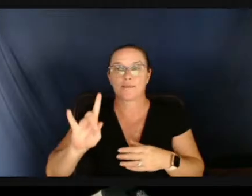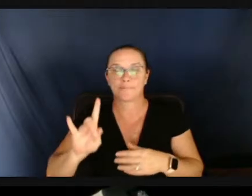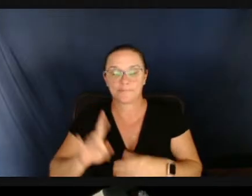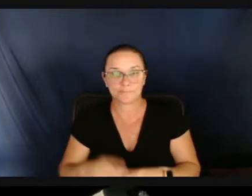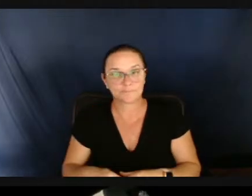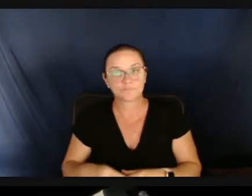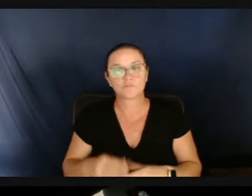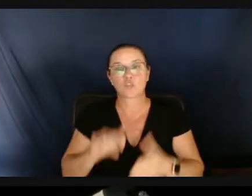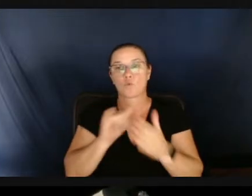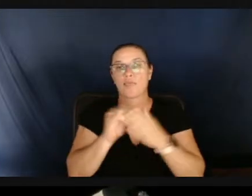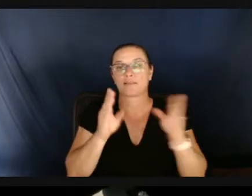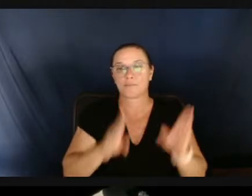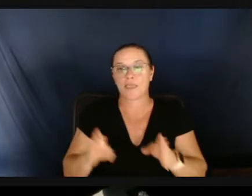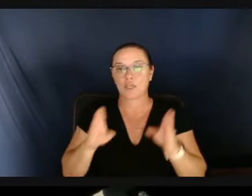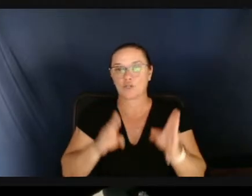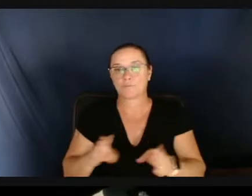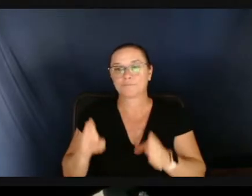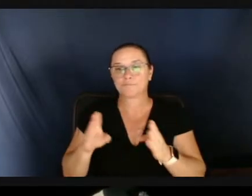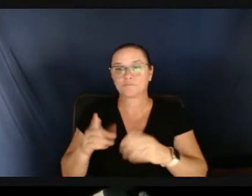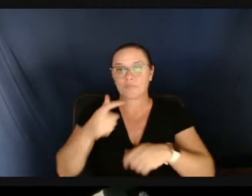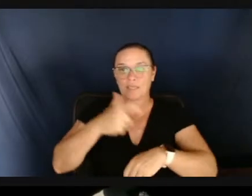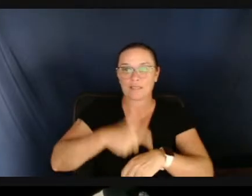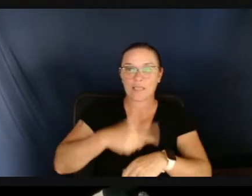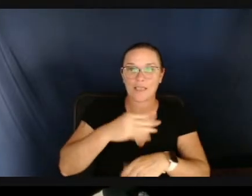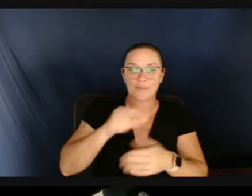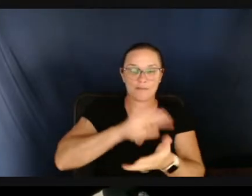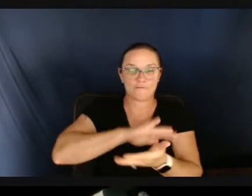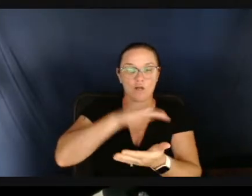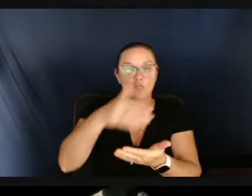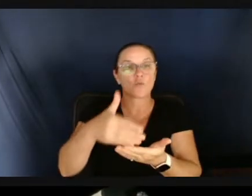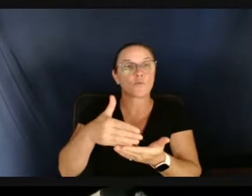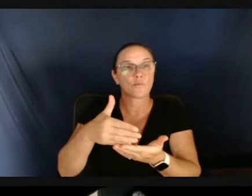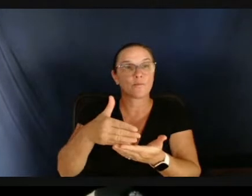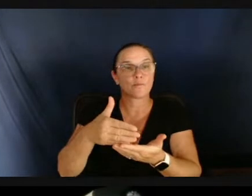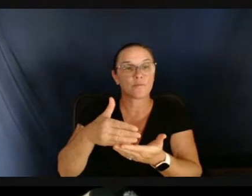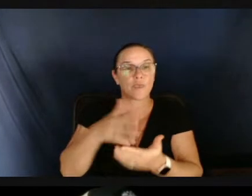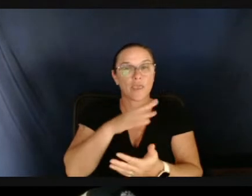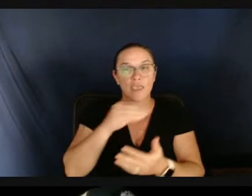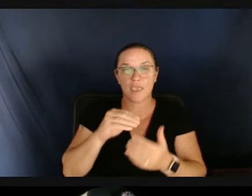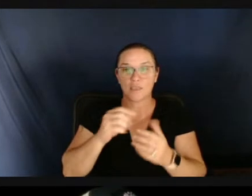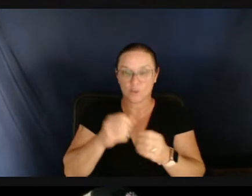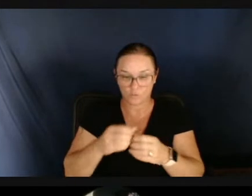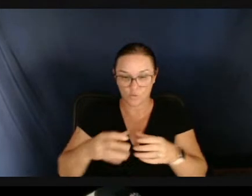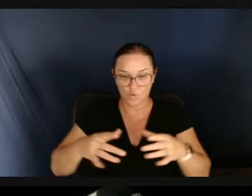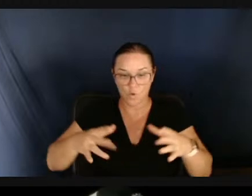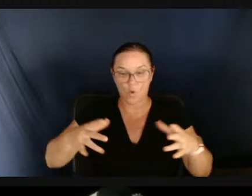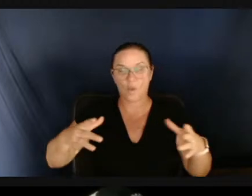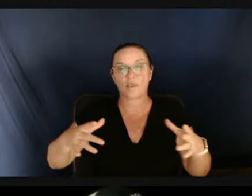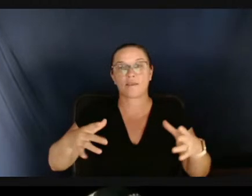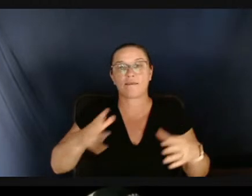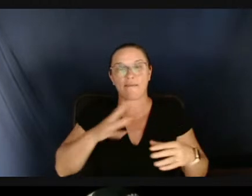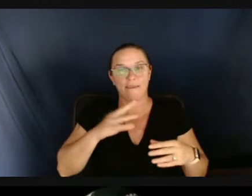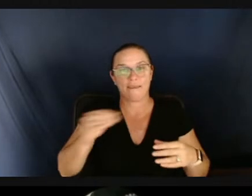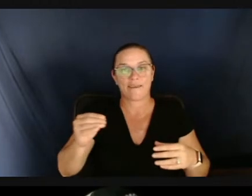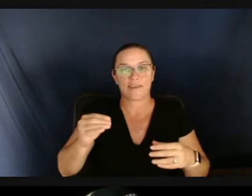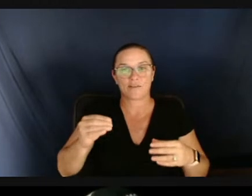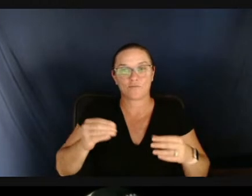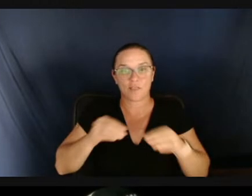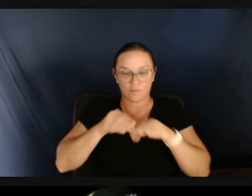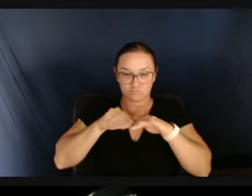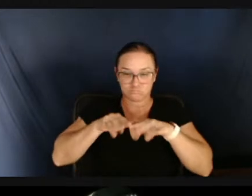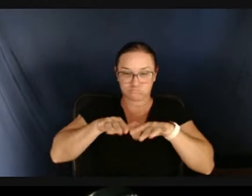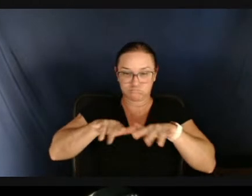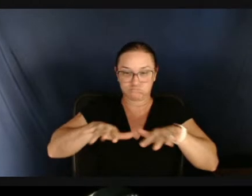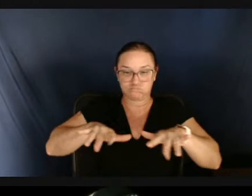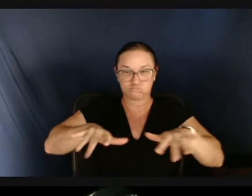there, time and volume, and how we're really growing and really expanding much further